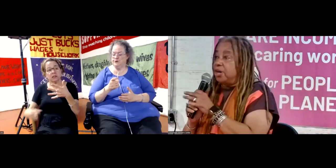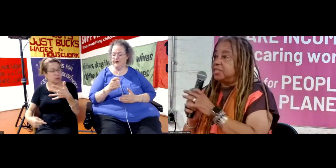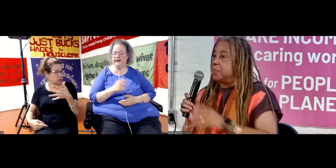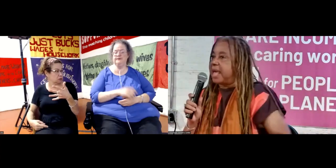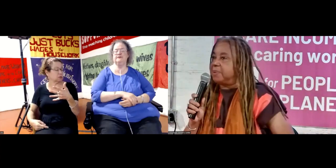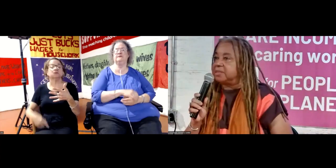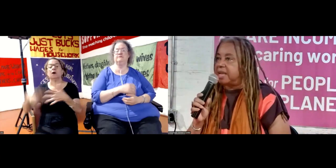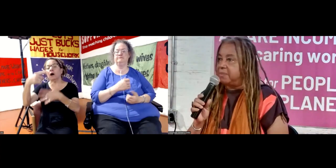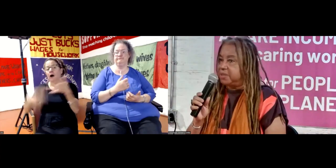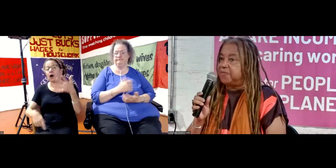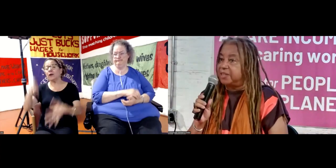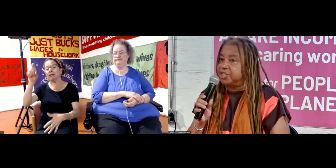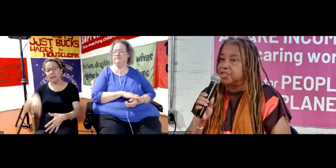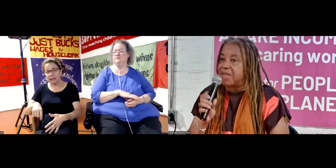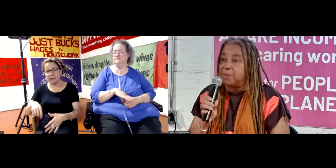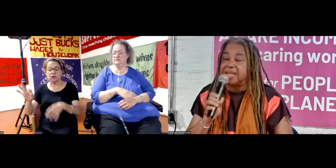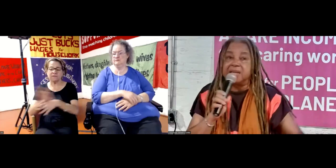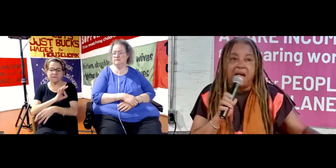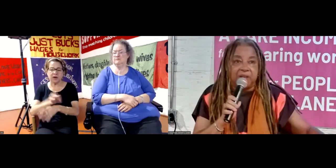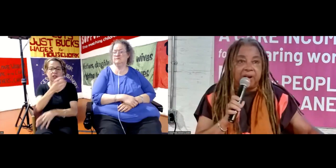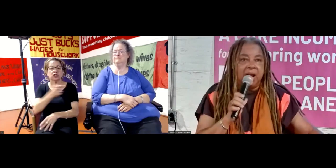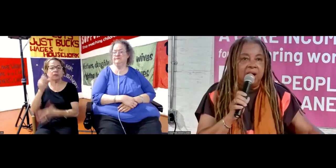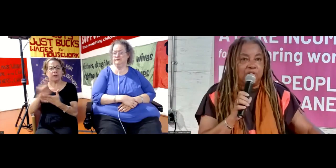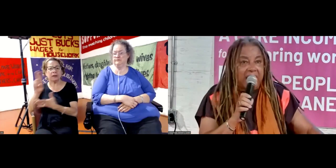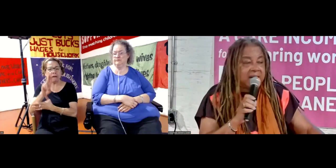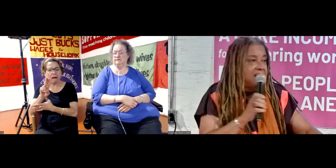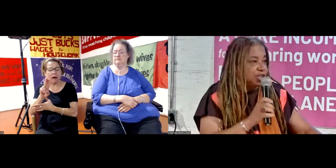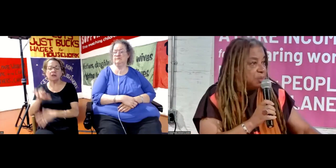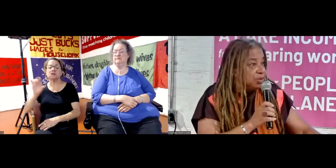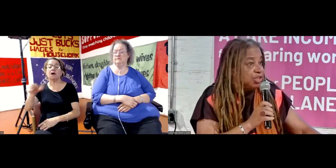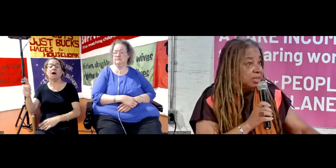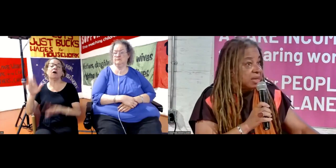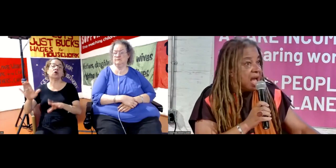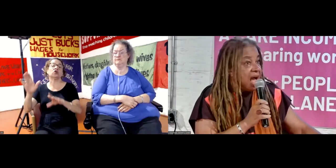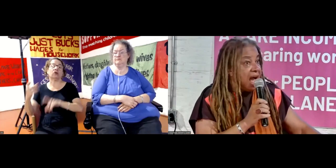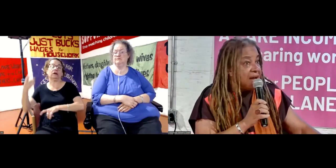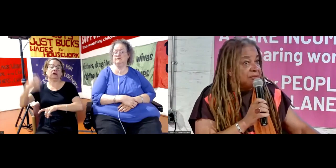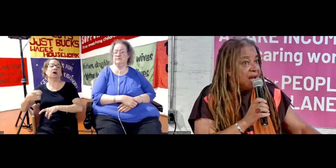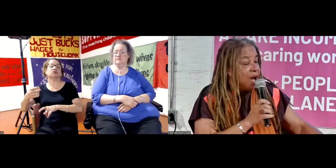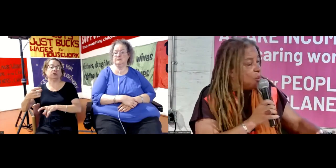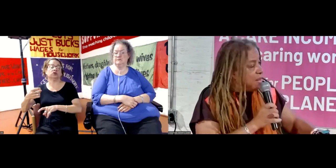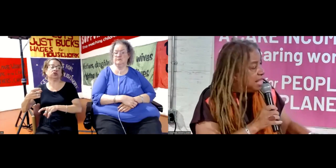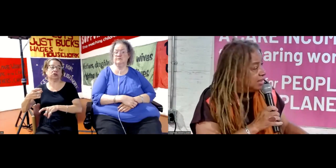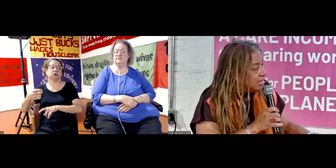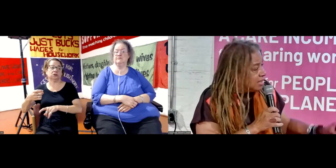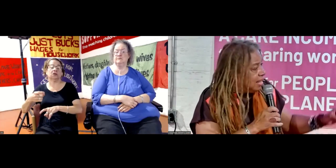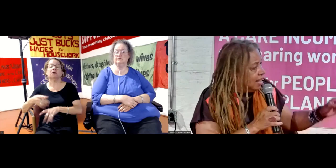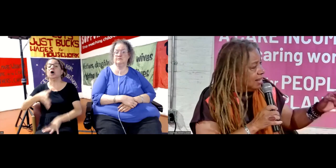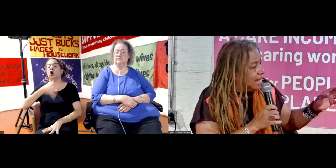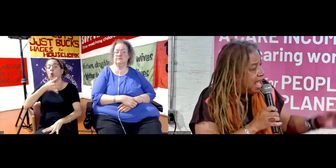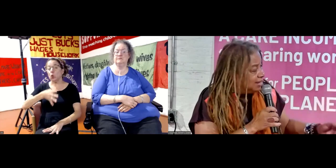in order to be able to function. So that was another great contribution of a